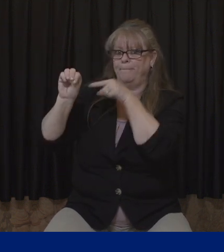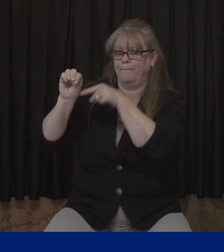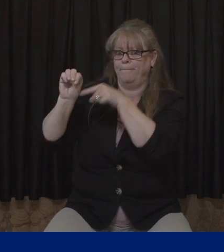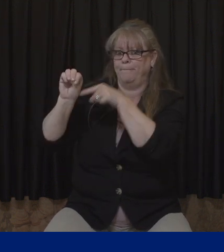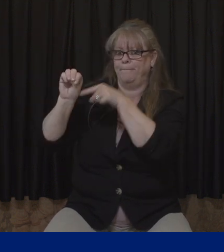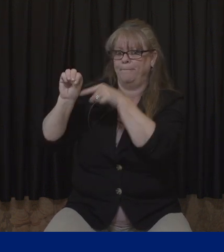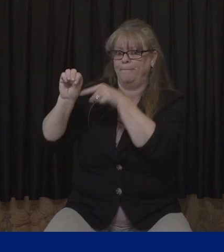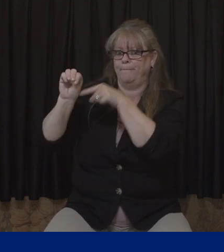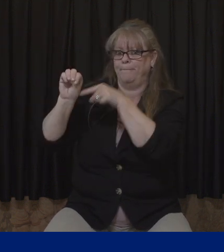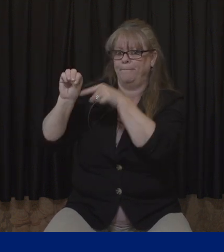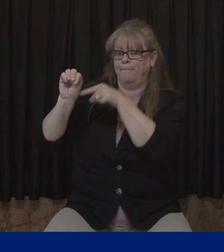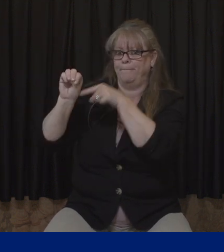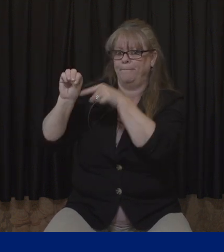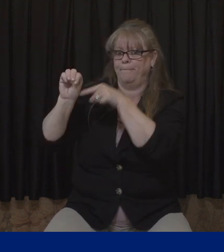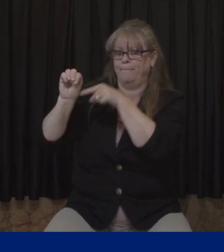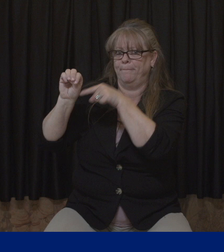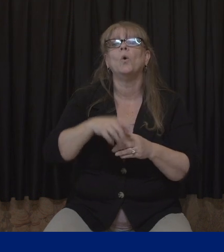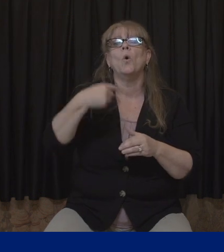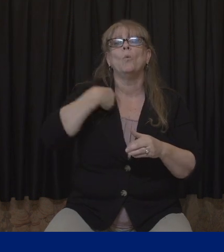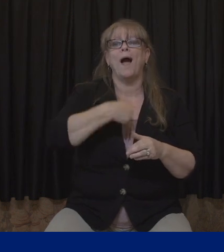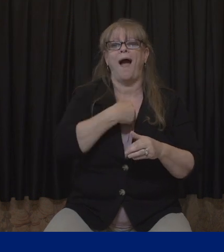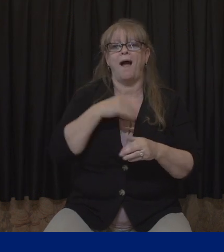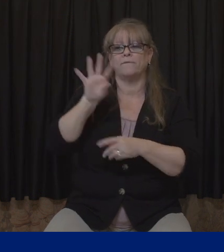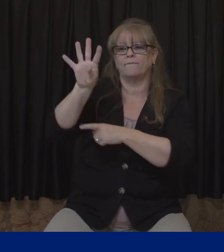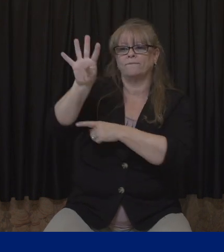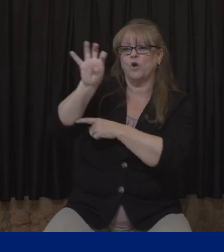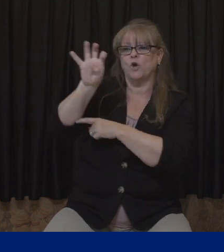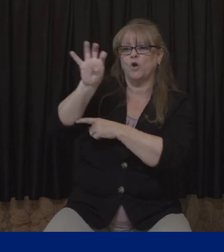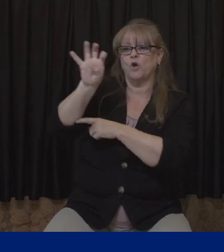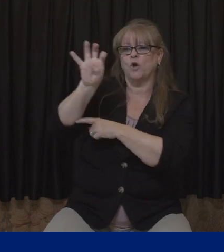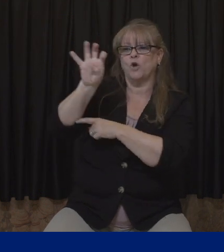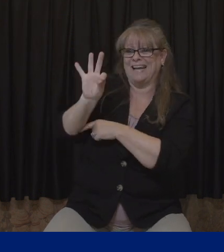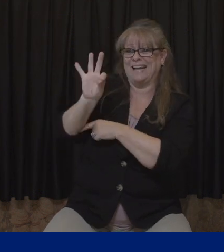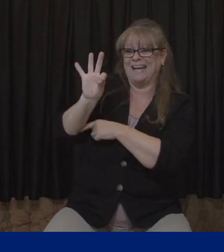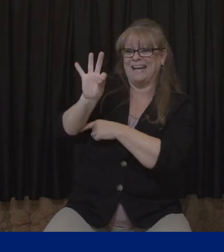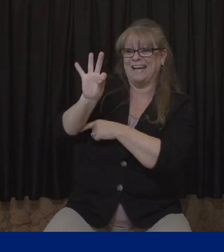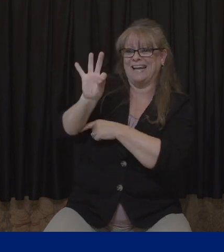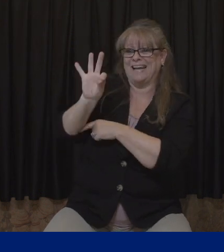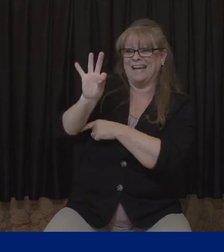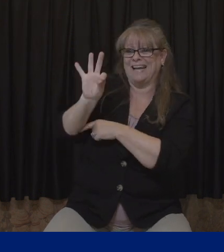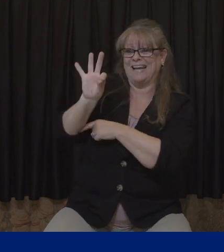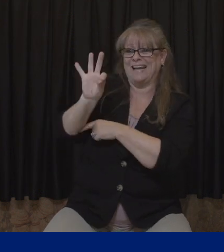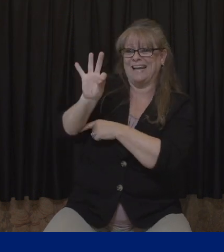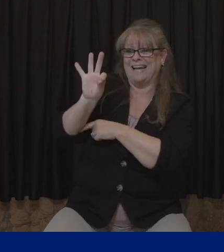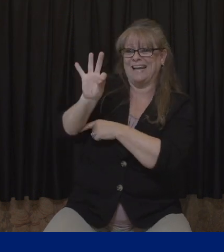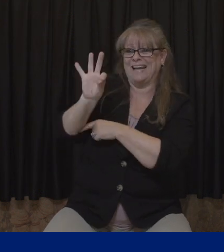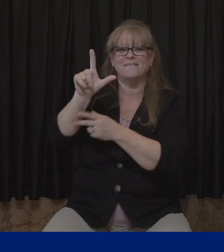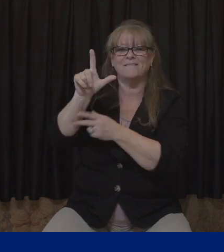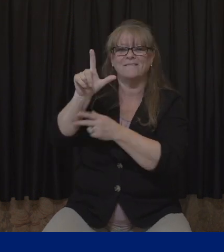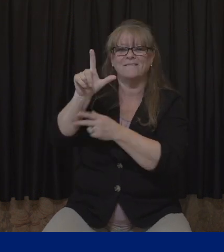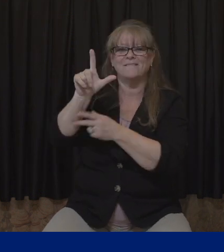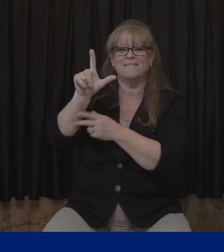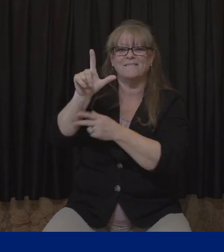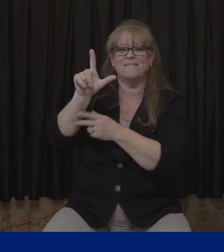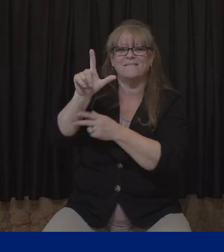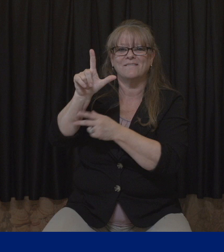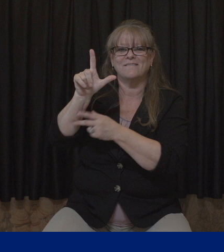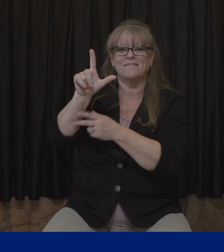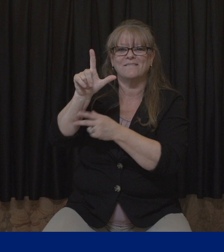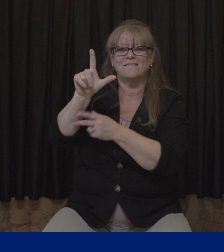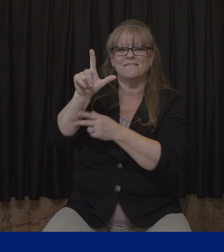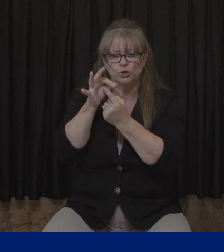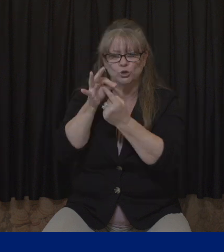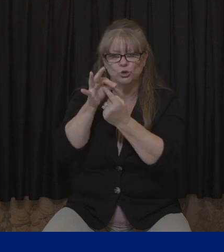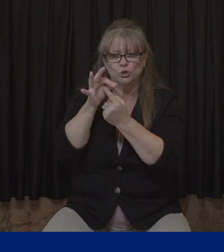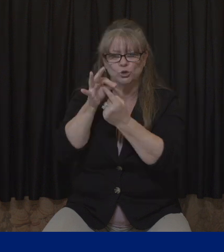469,095 in K95 masks, 660,000 surgical masks, over 100,000 face shields, over 100,000